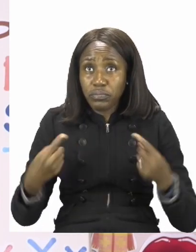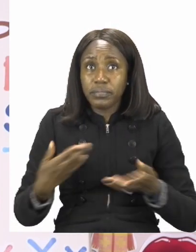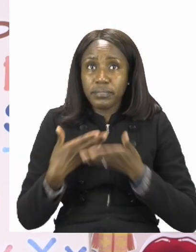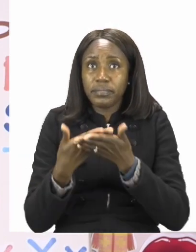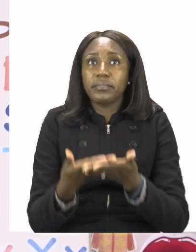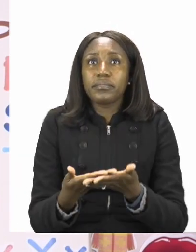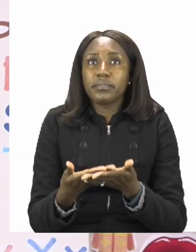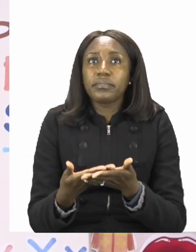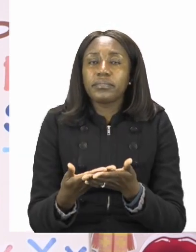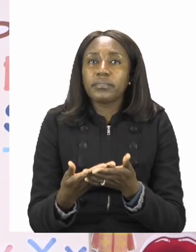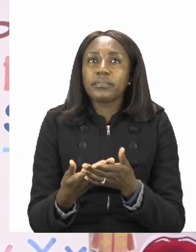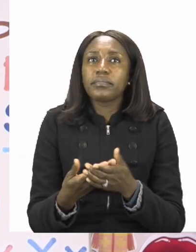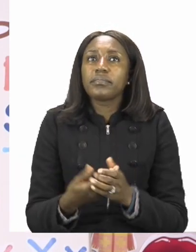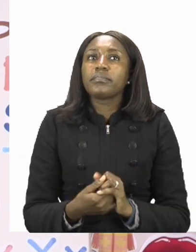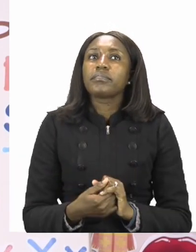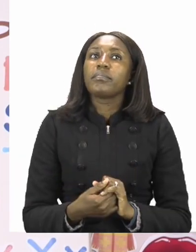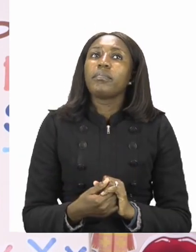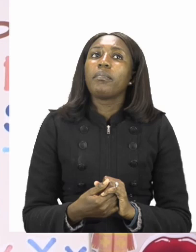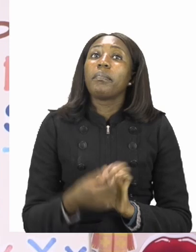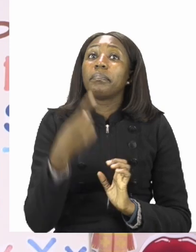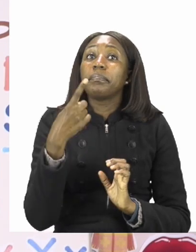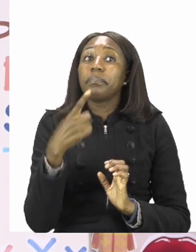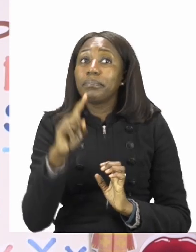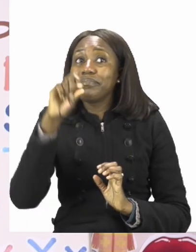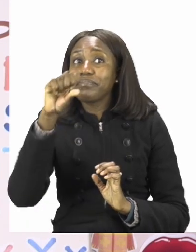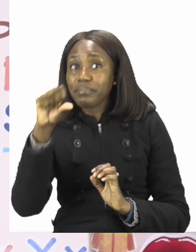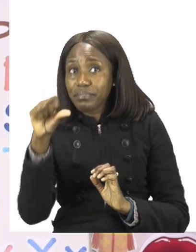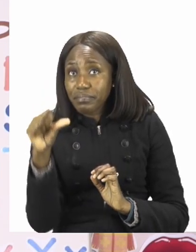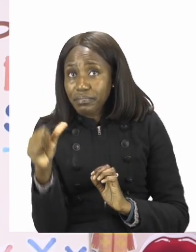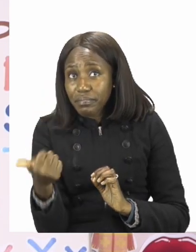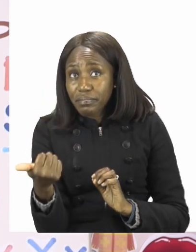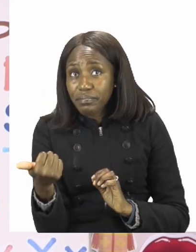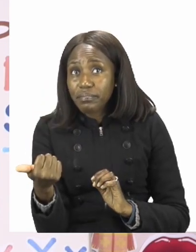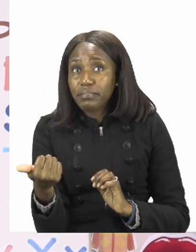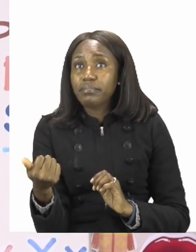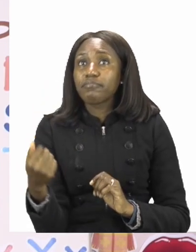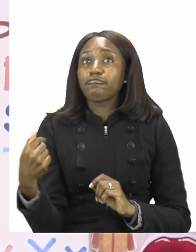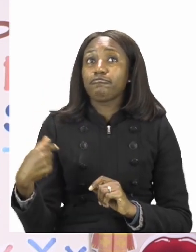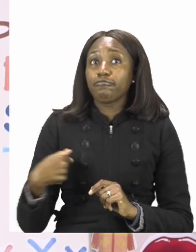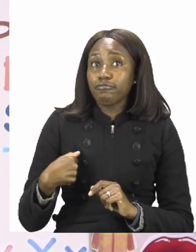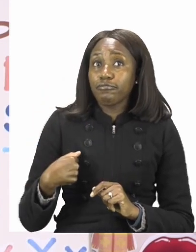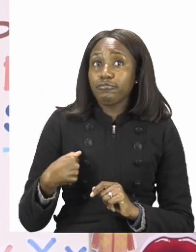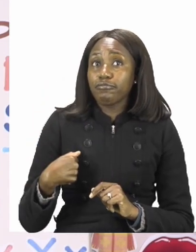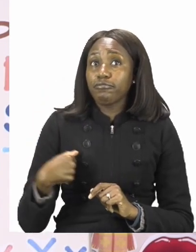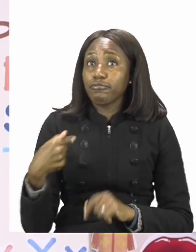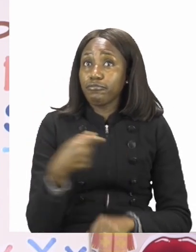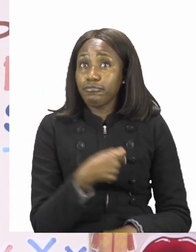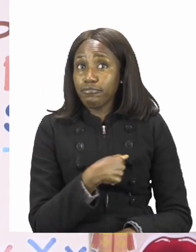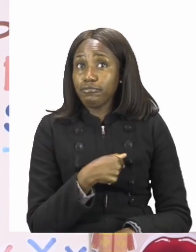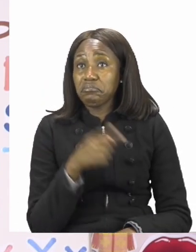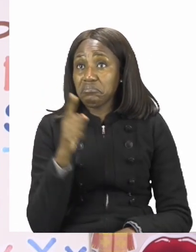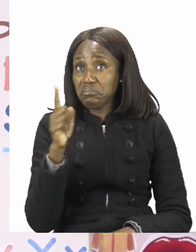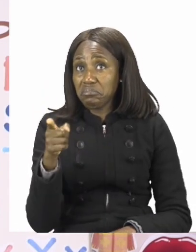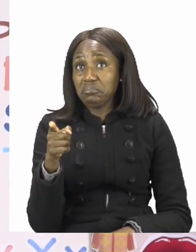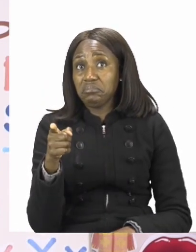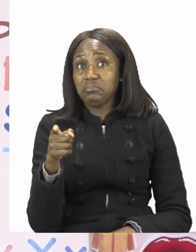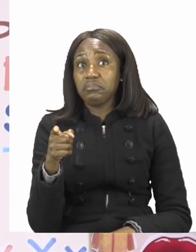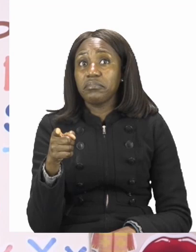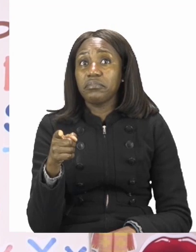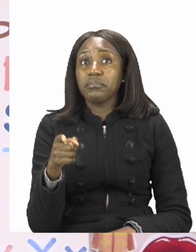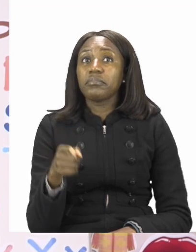help. Now for the other pronouns, he, she, and